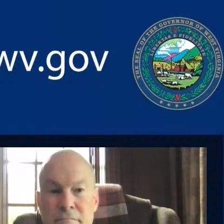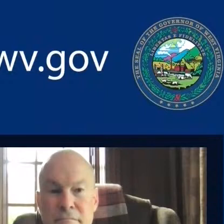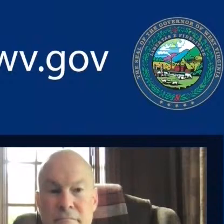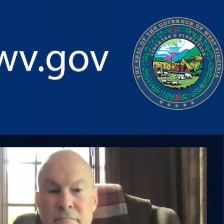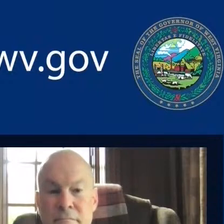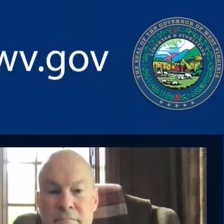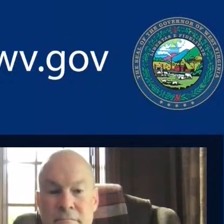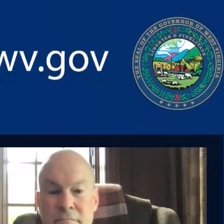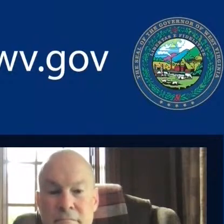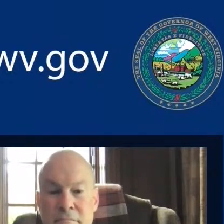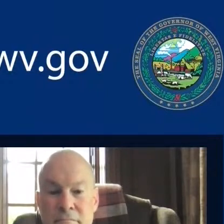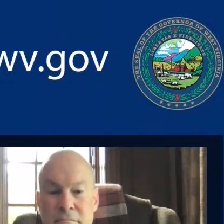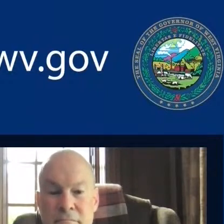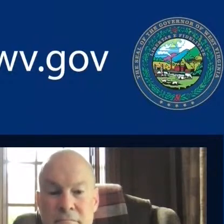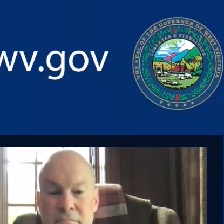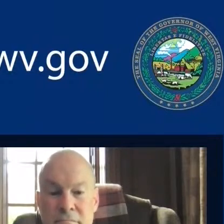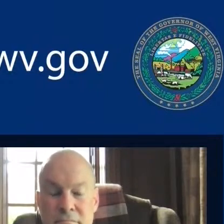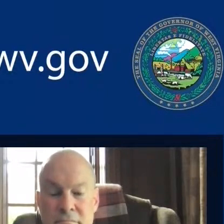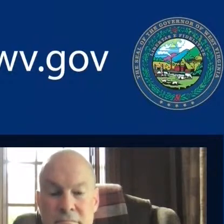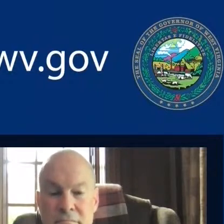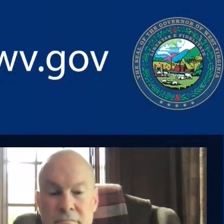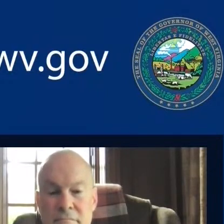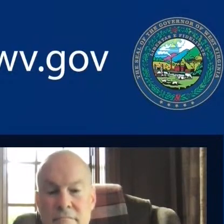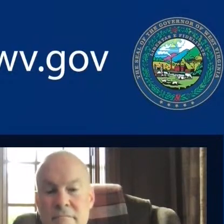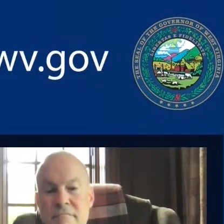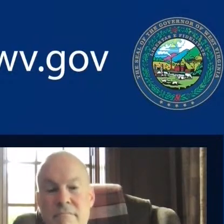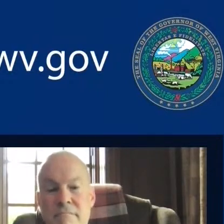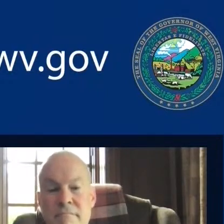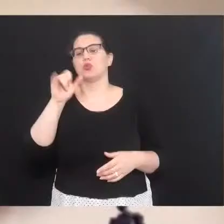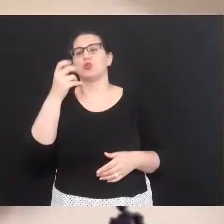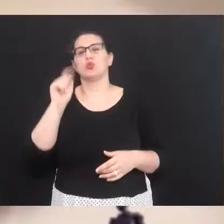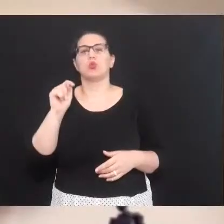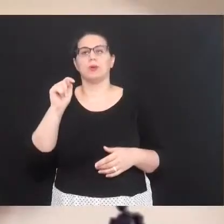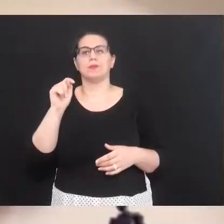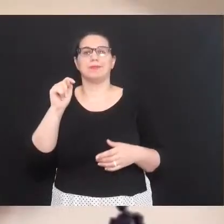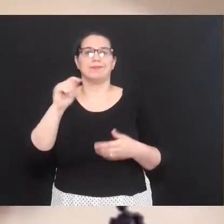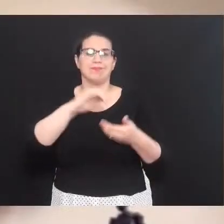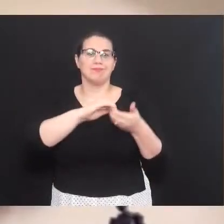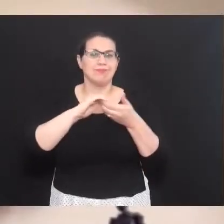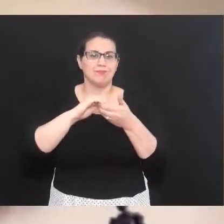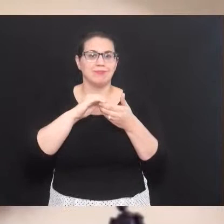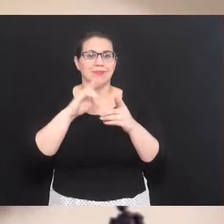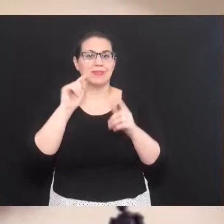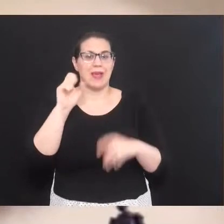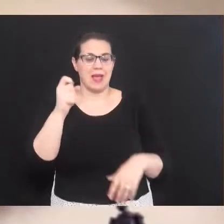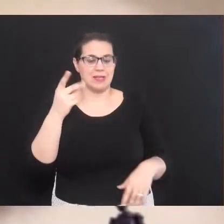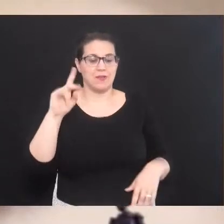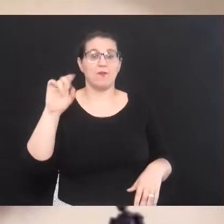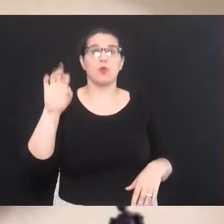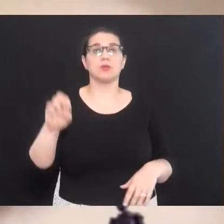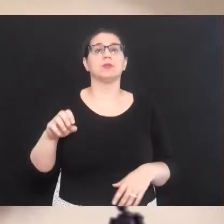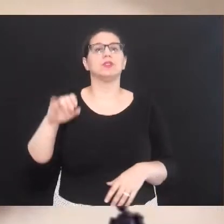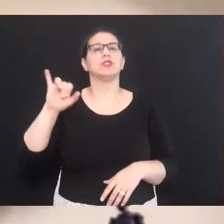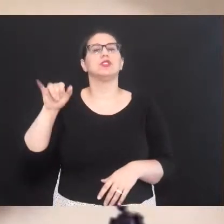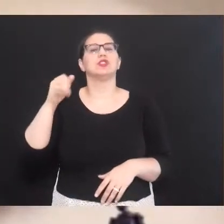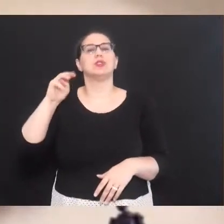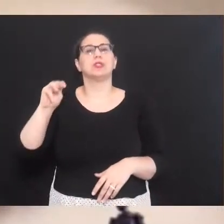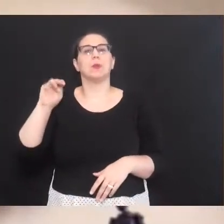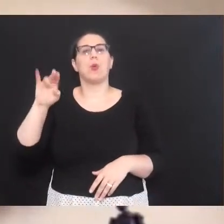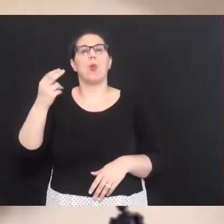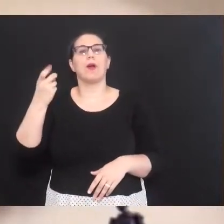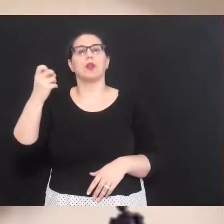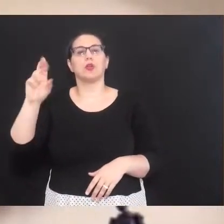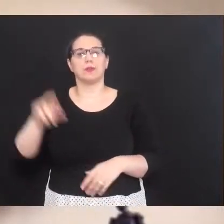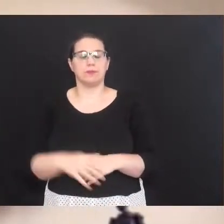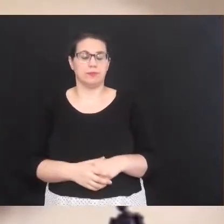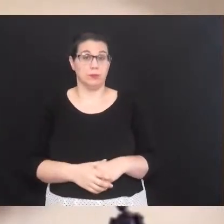the director of our Joint Interagency Task Force. Good morning. I'd like to highlight two issues today, or two items today.